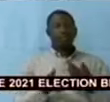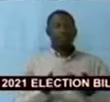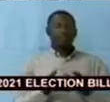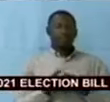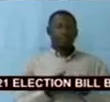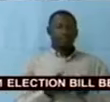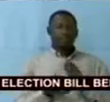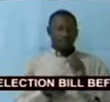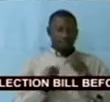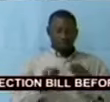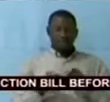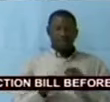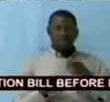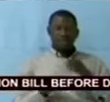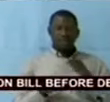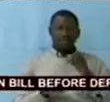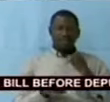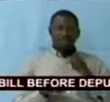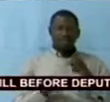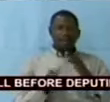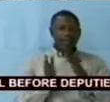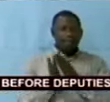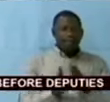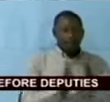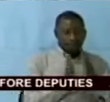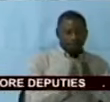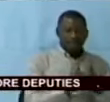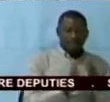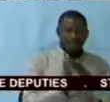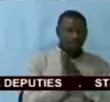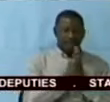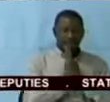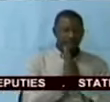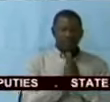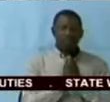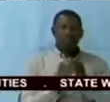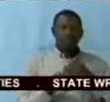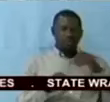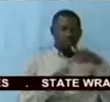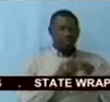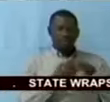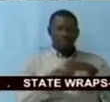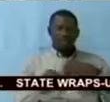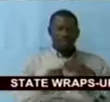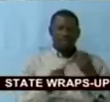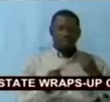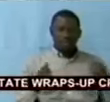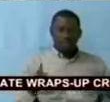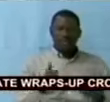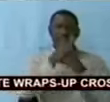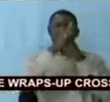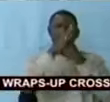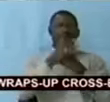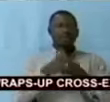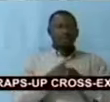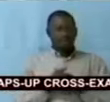this could be another trap to get me involved in an accident.